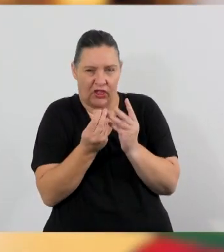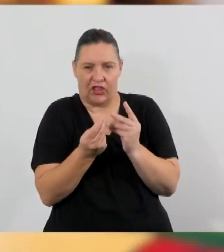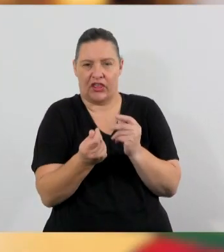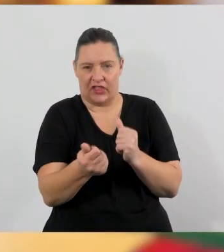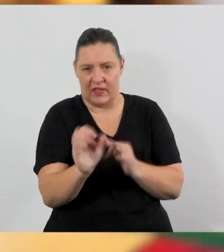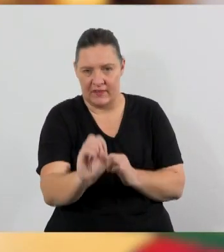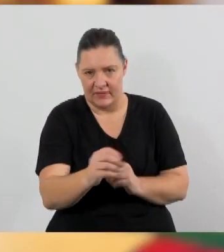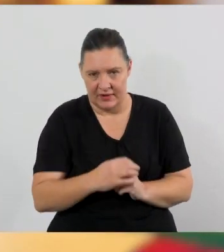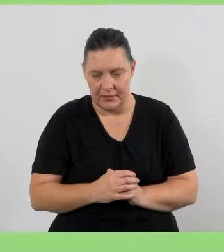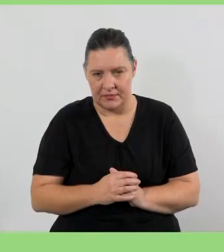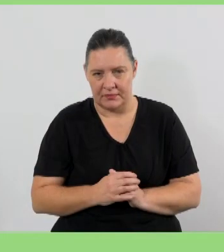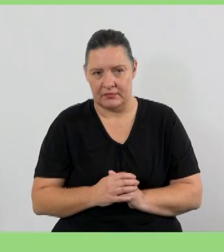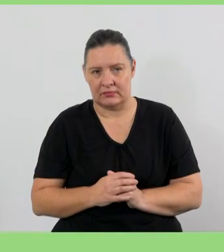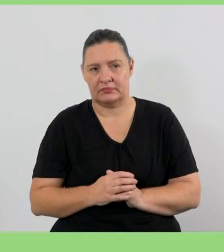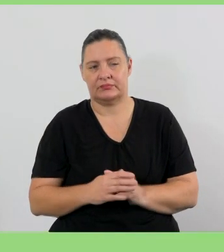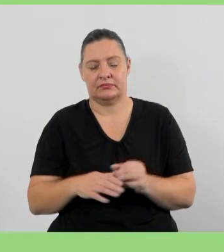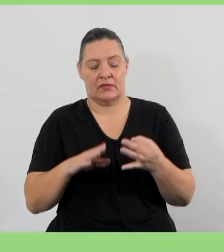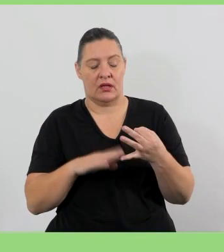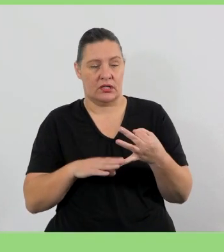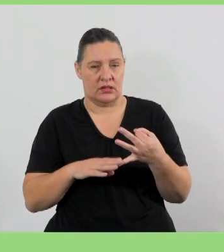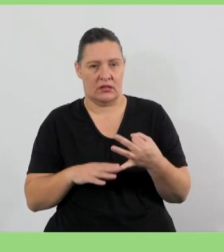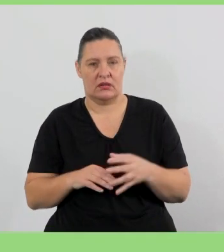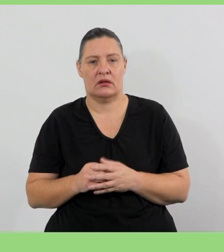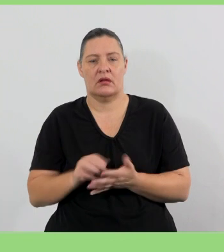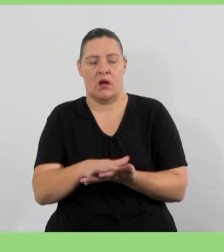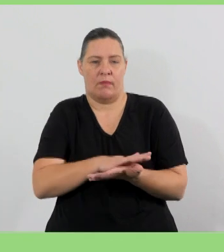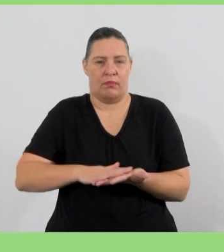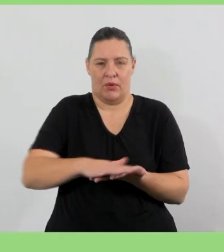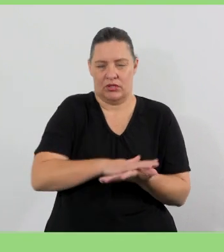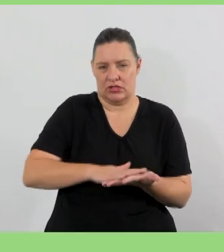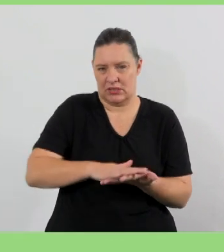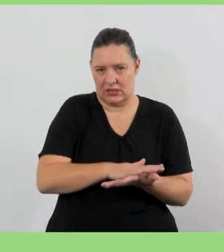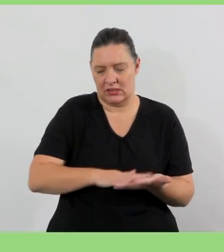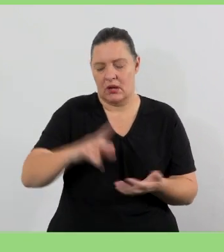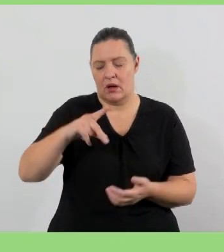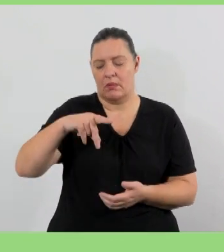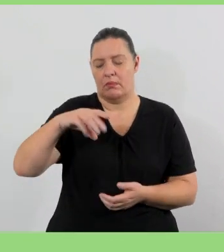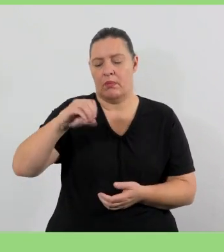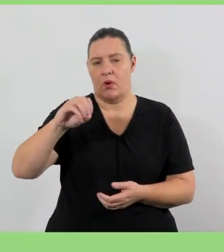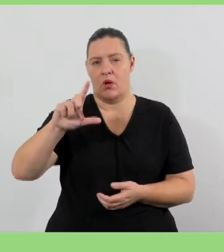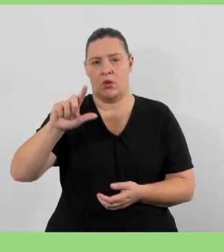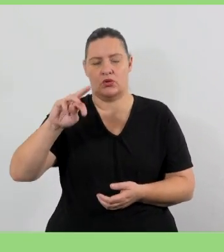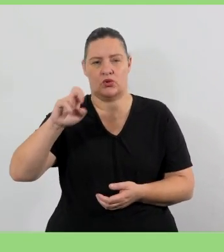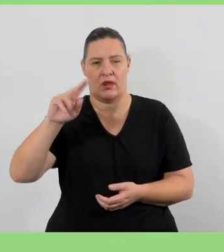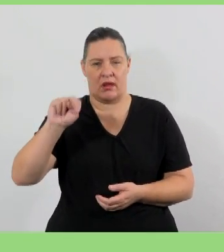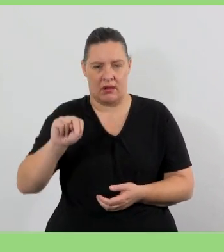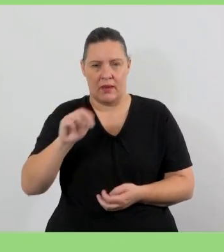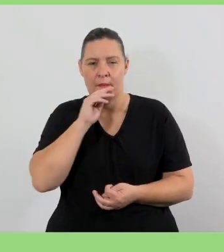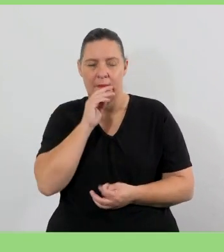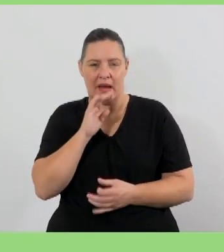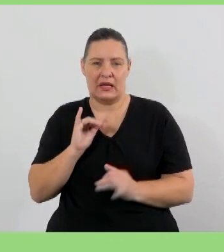by decomposers. The third word is pollution. Pollution is the introduction of